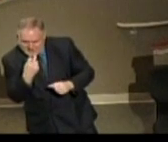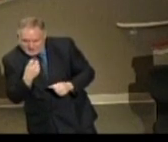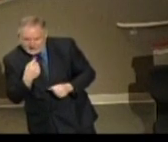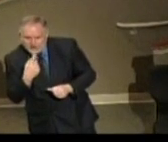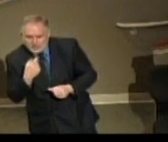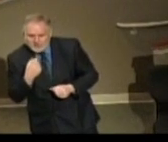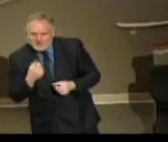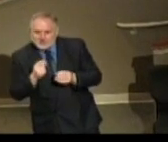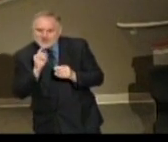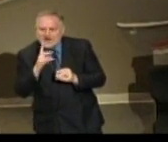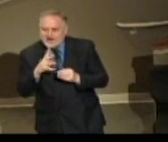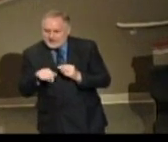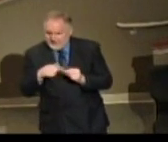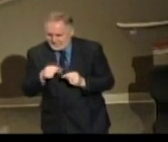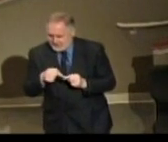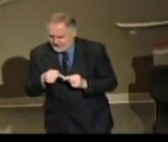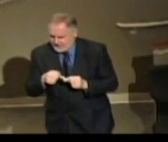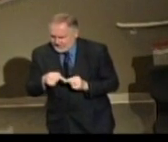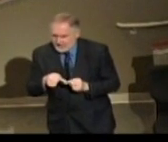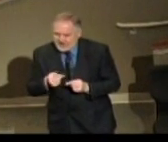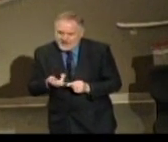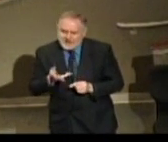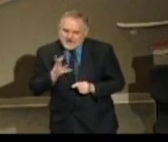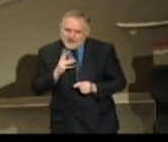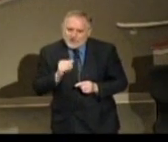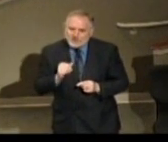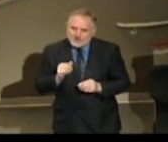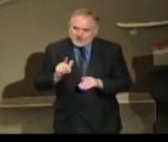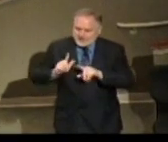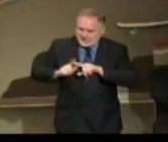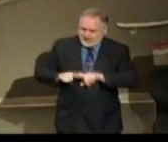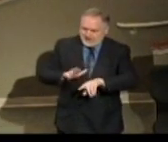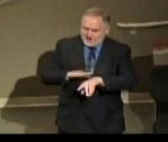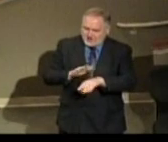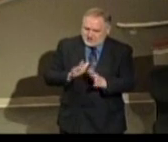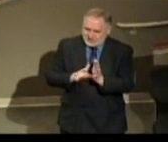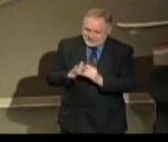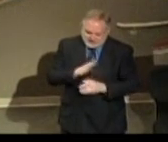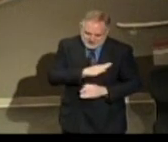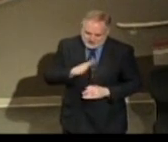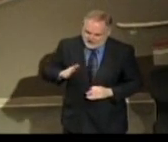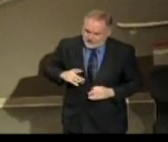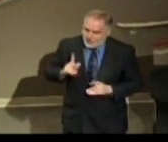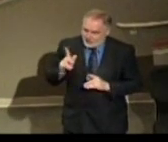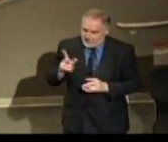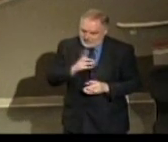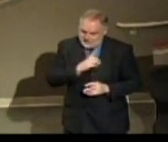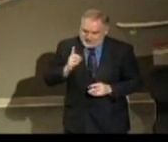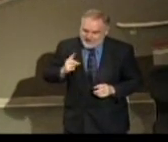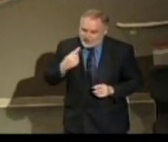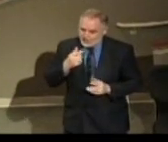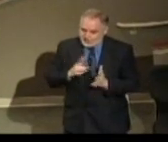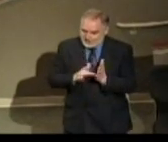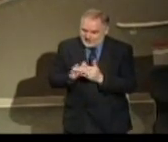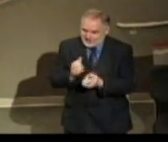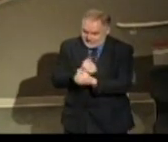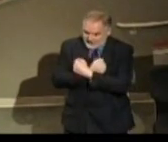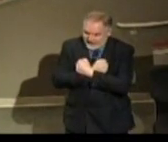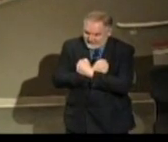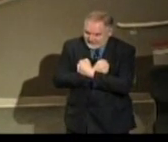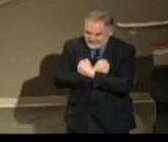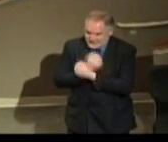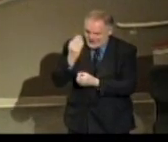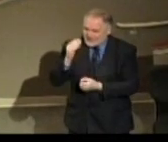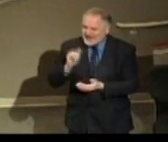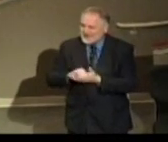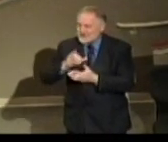whom he spake. And there was leaning on Jesus' bosom one of the disciples whom Jesus loved. Now, if you know your Bible,